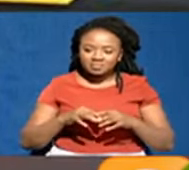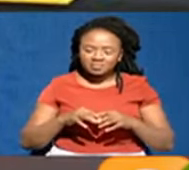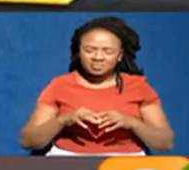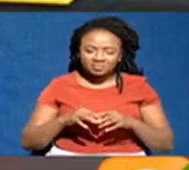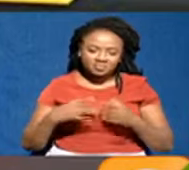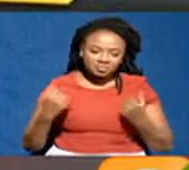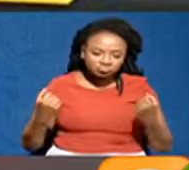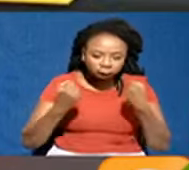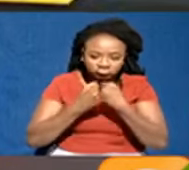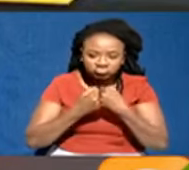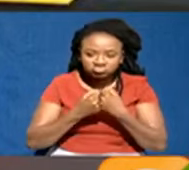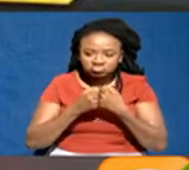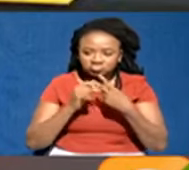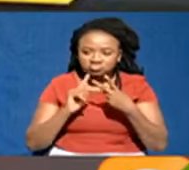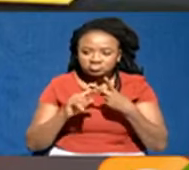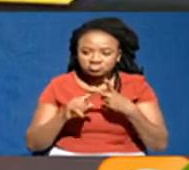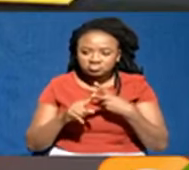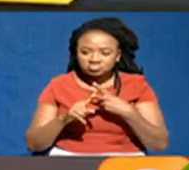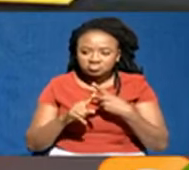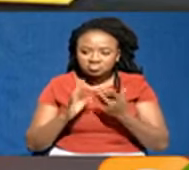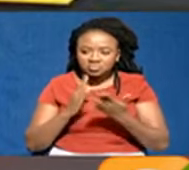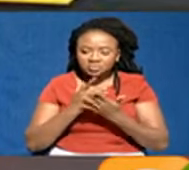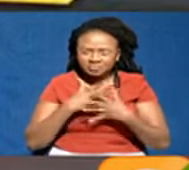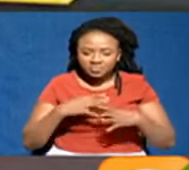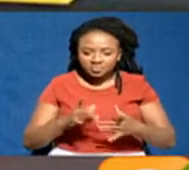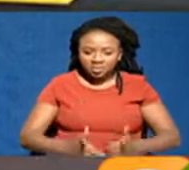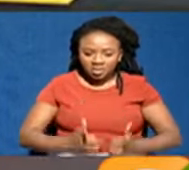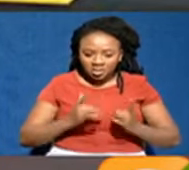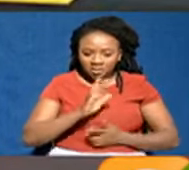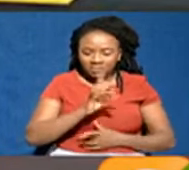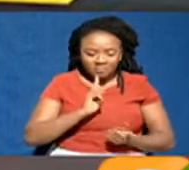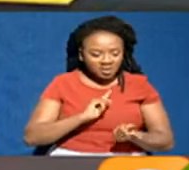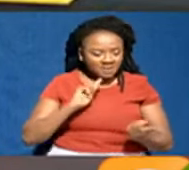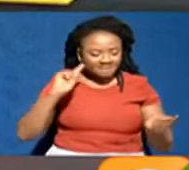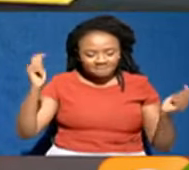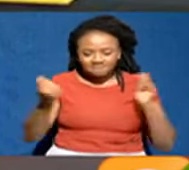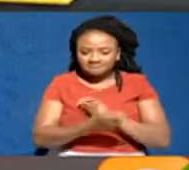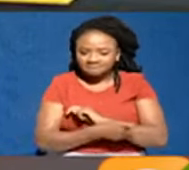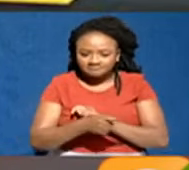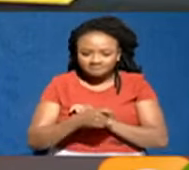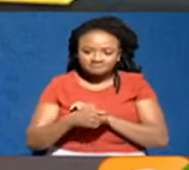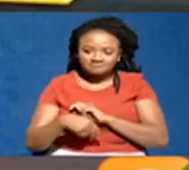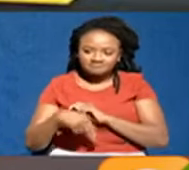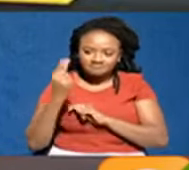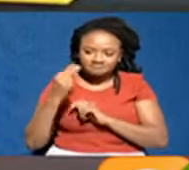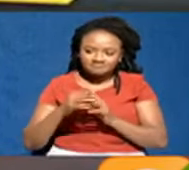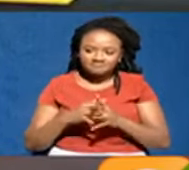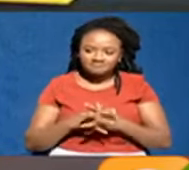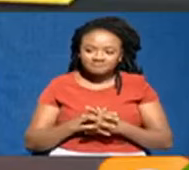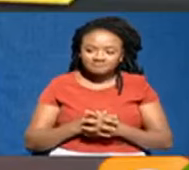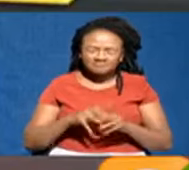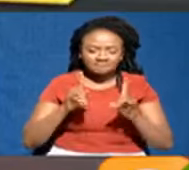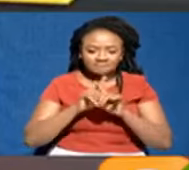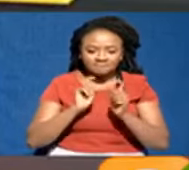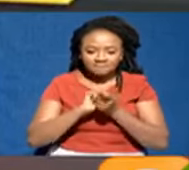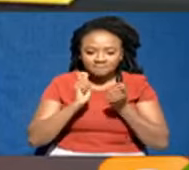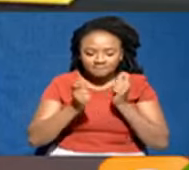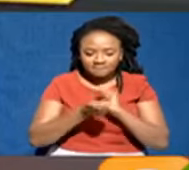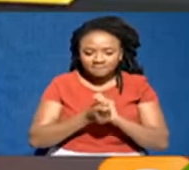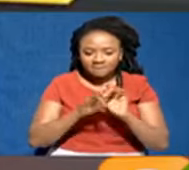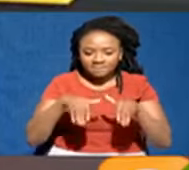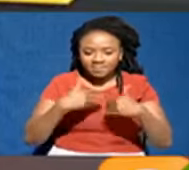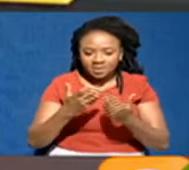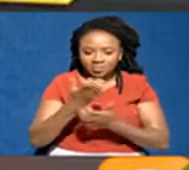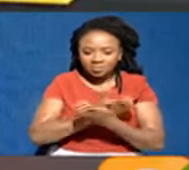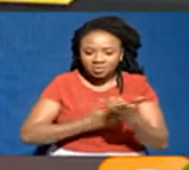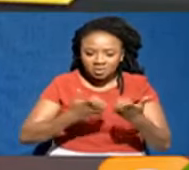crashes. They are people that their lives change drastically. And I mean, it changes even the aspects of how the